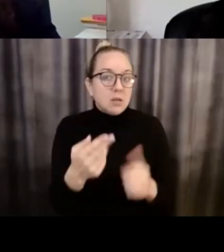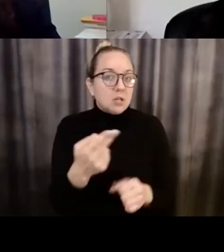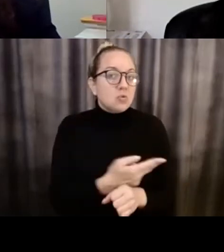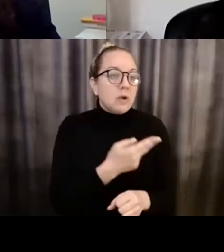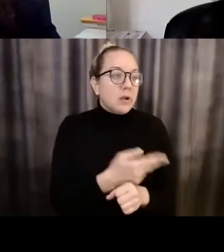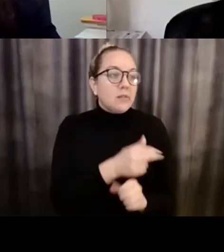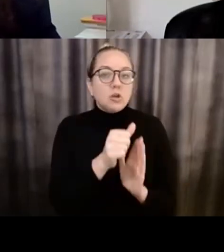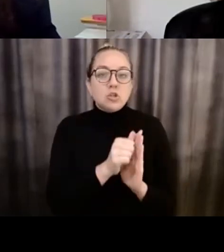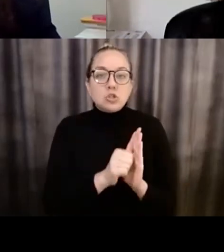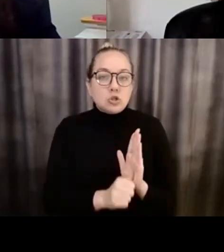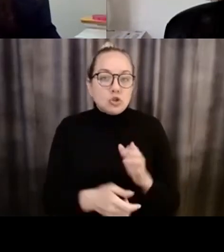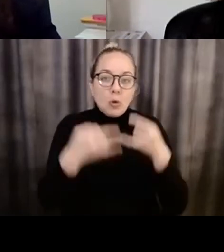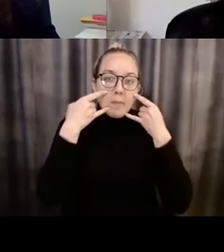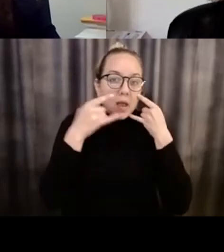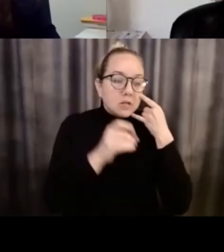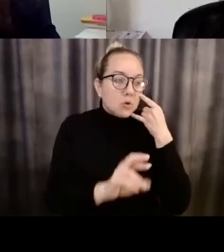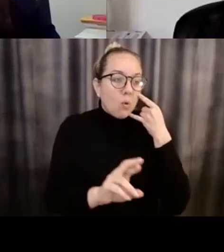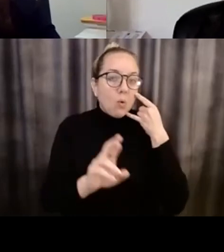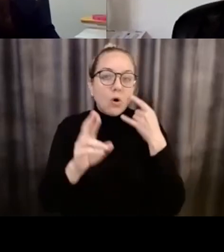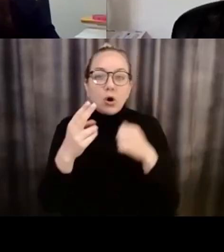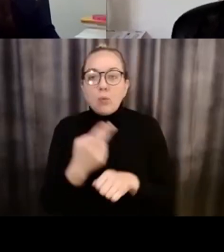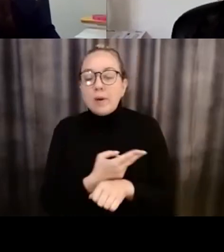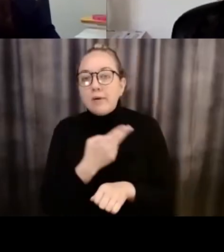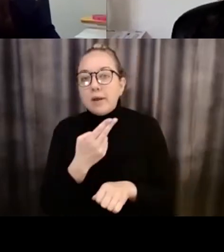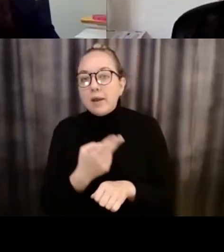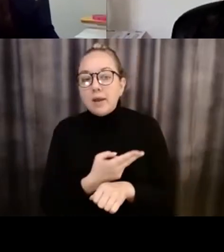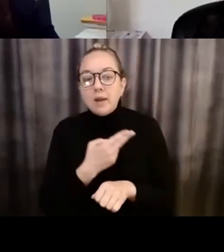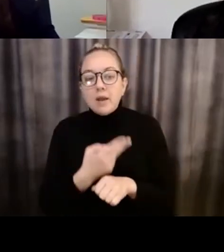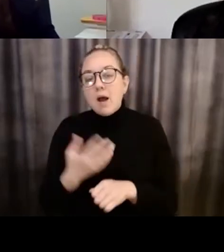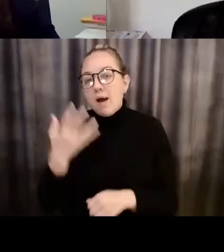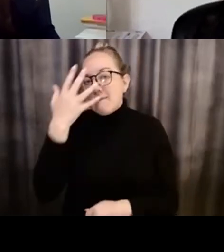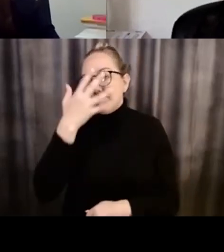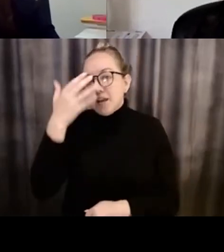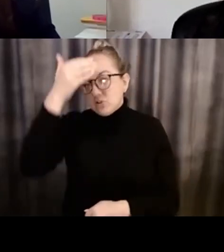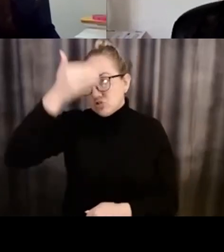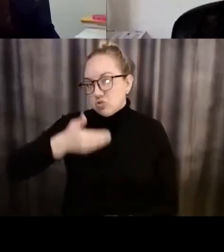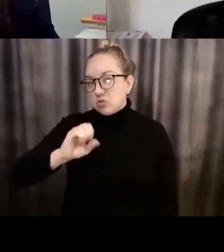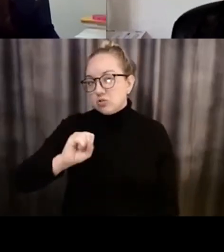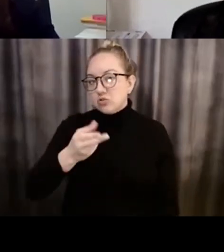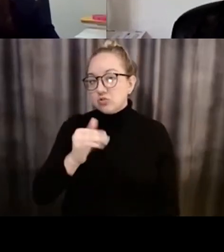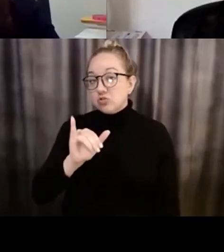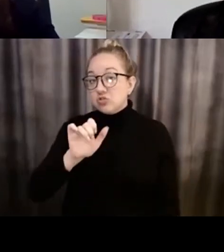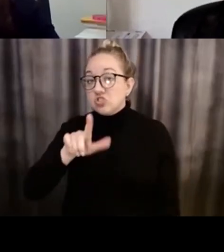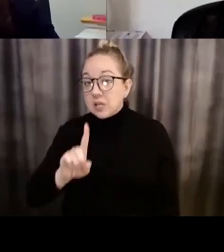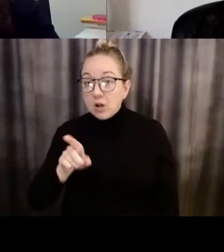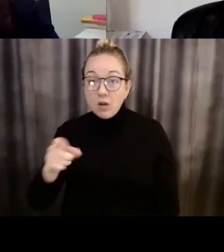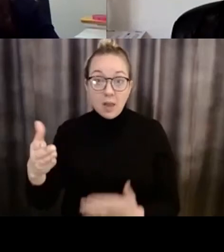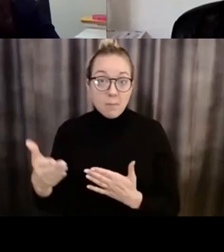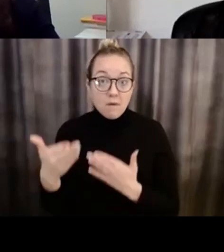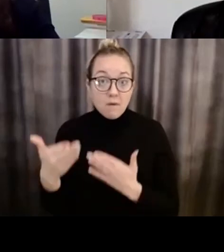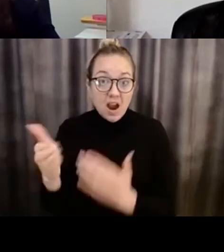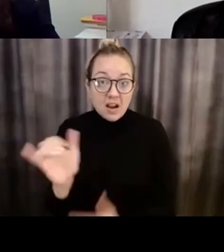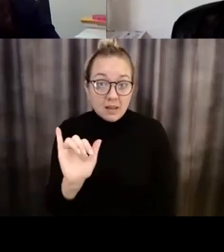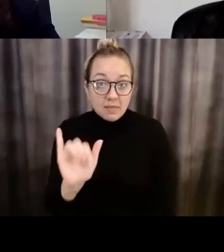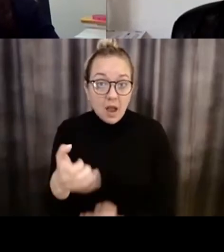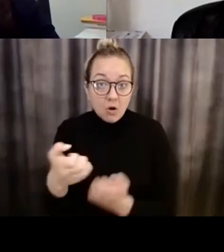you know, a mask, or wearing, you know, a facial shield. Are they providing corral? You know, what are